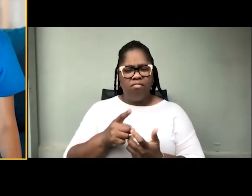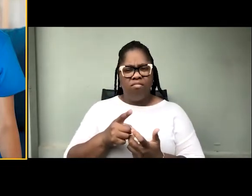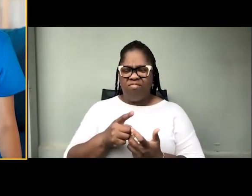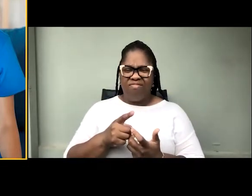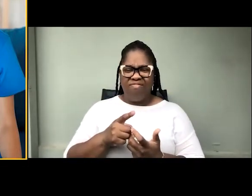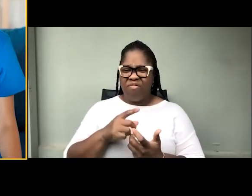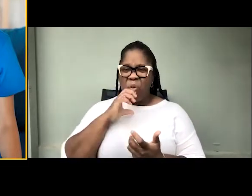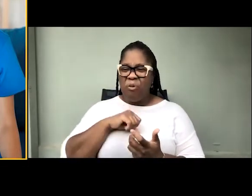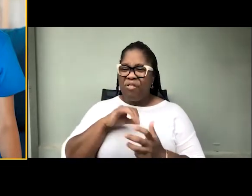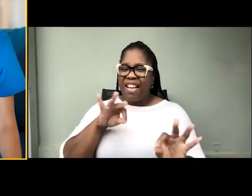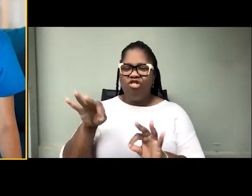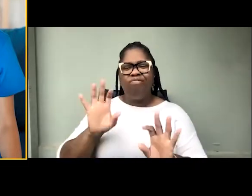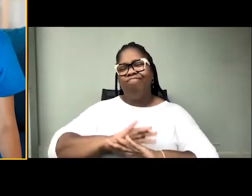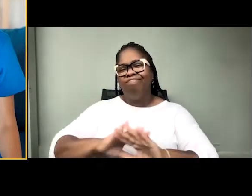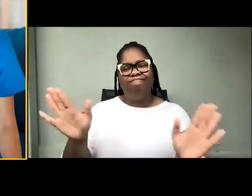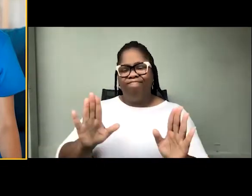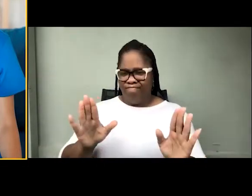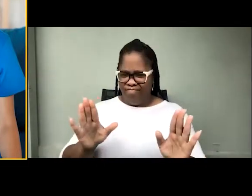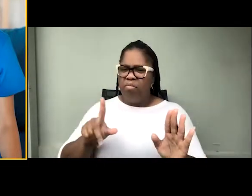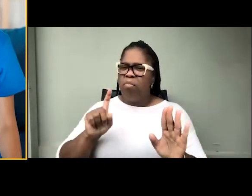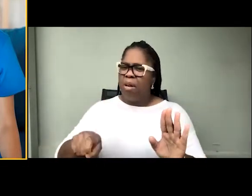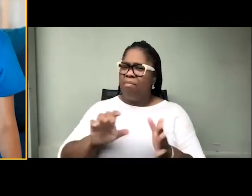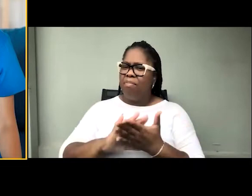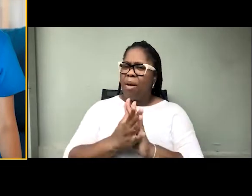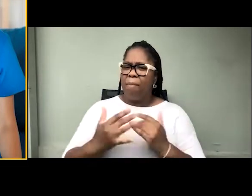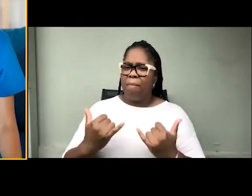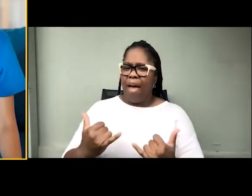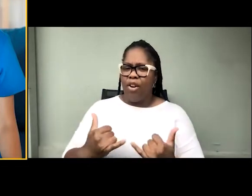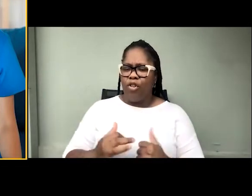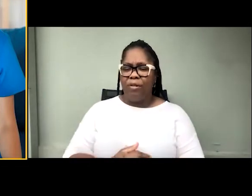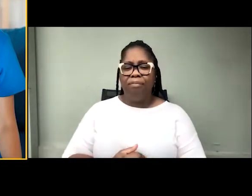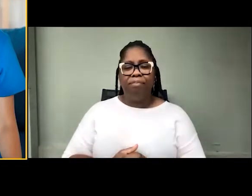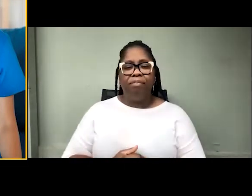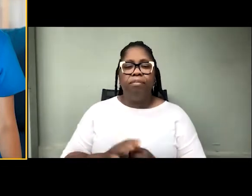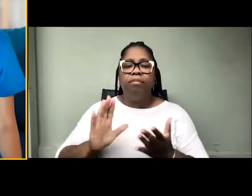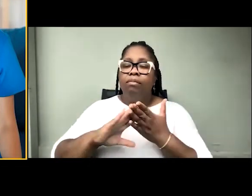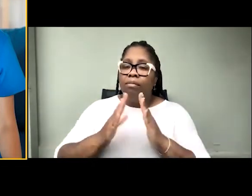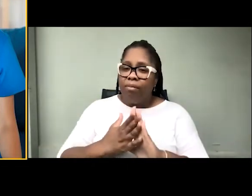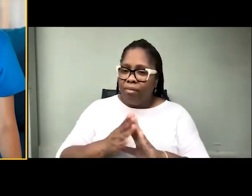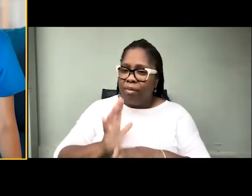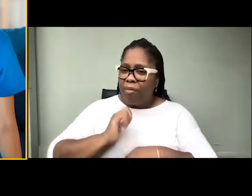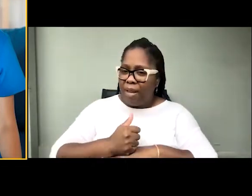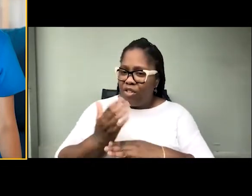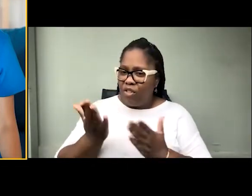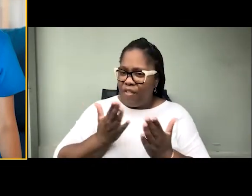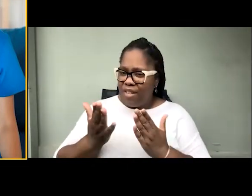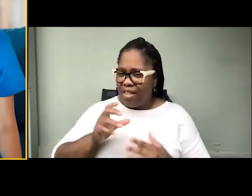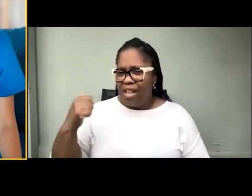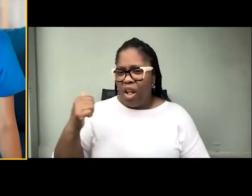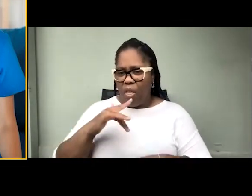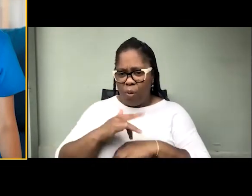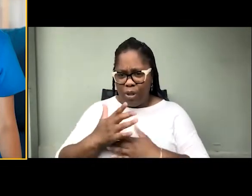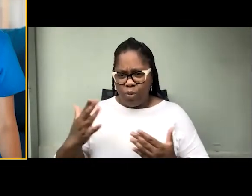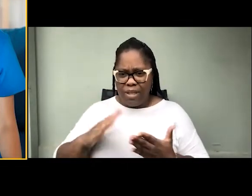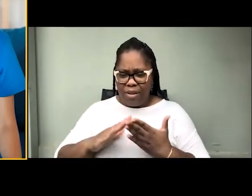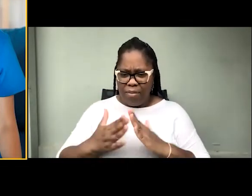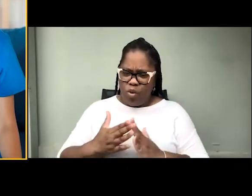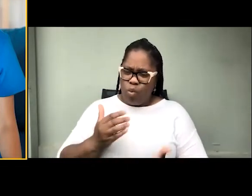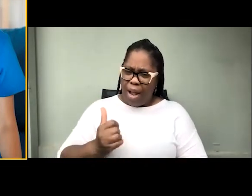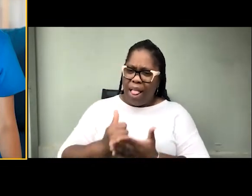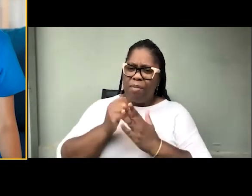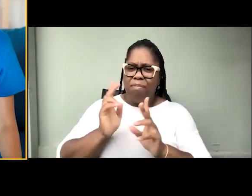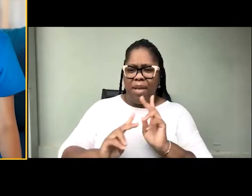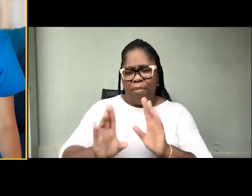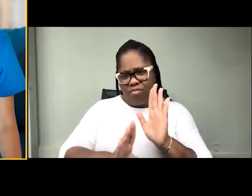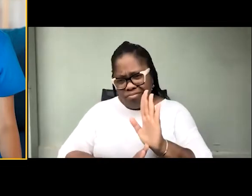In addition to having just community-based services, and other resources in the community that really help people thrive